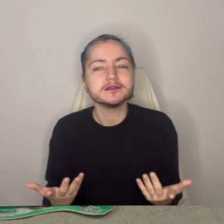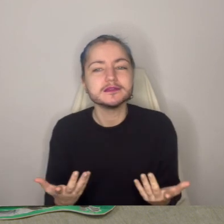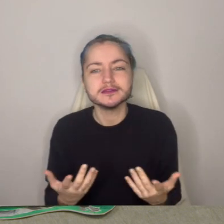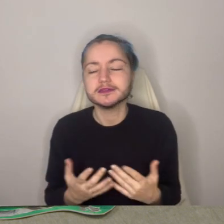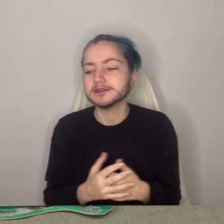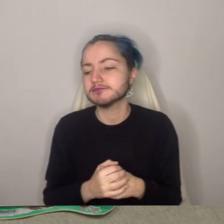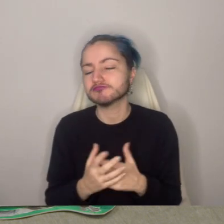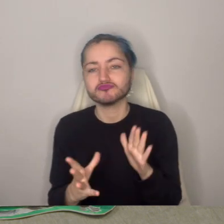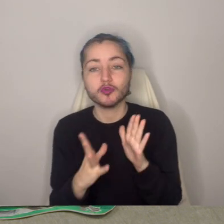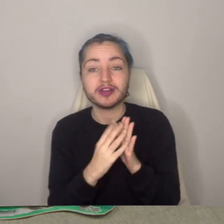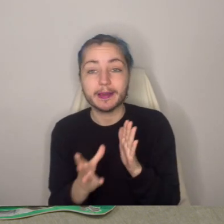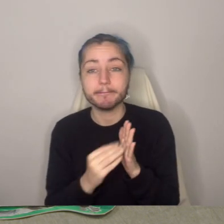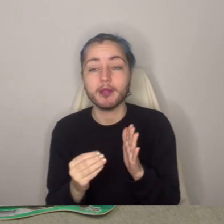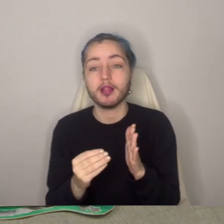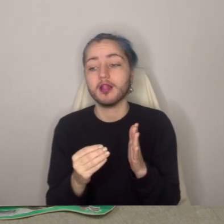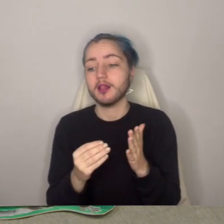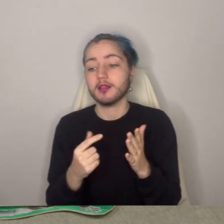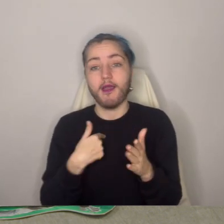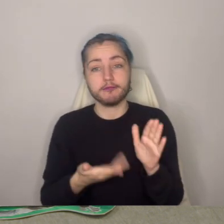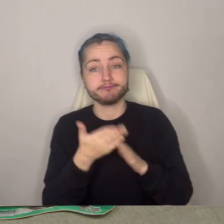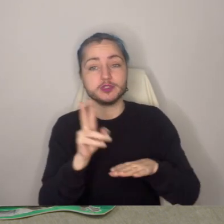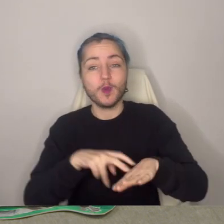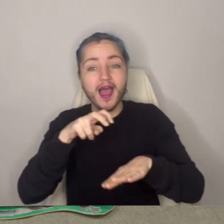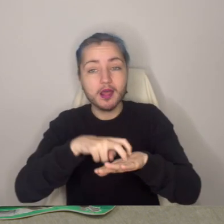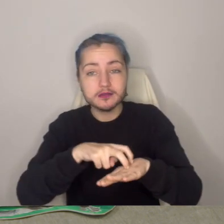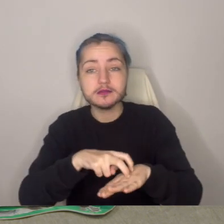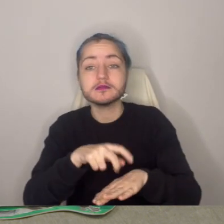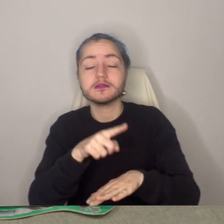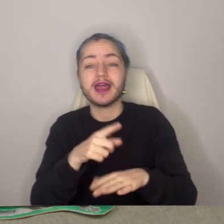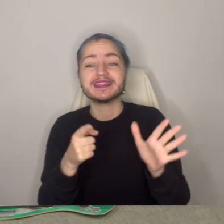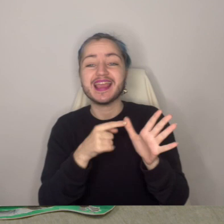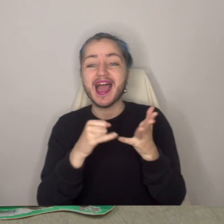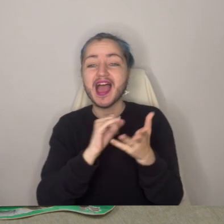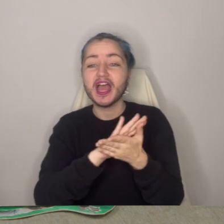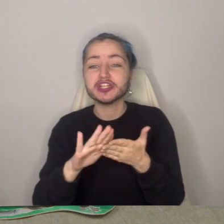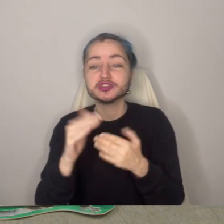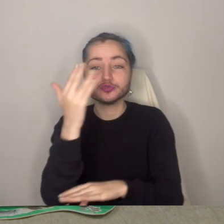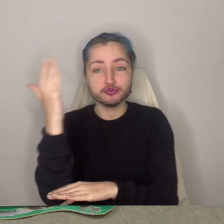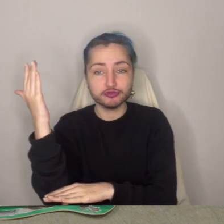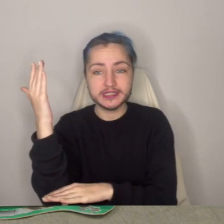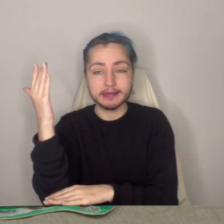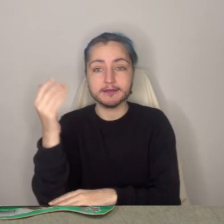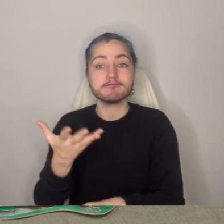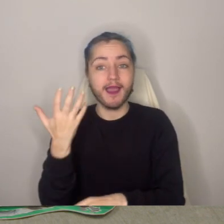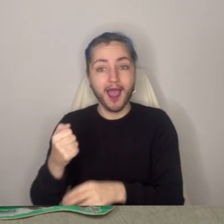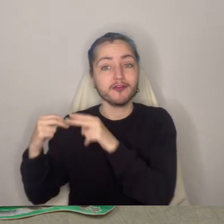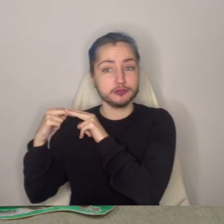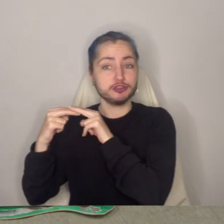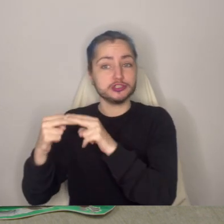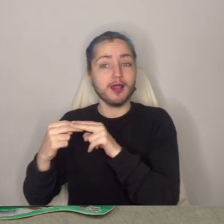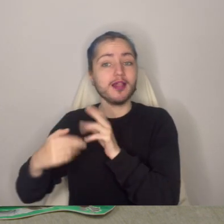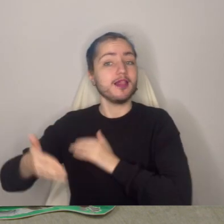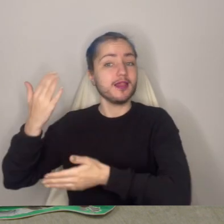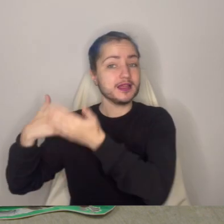For example, the ash tree, I was in Ireland for a while, and the ash tree has ancestral symbolism, and